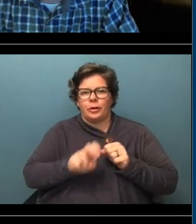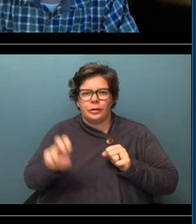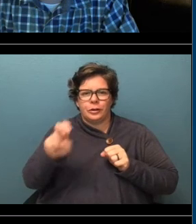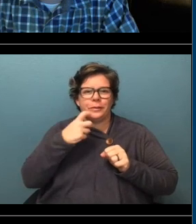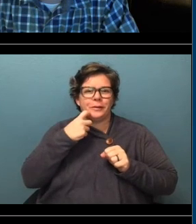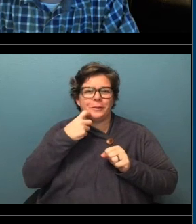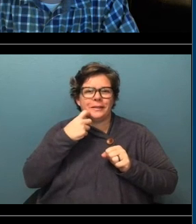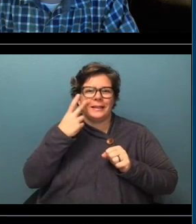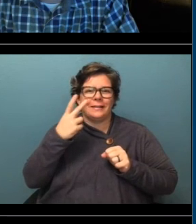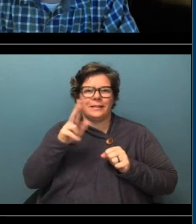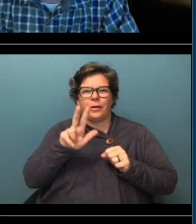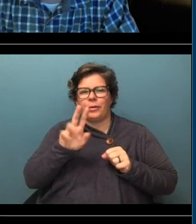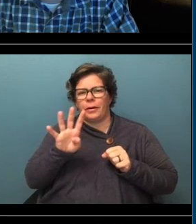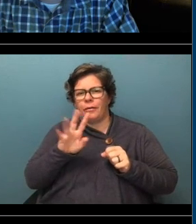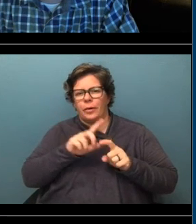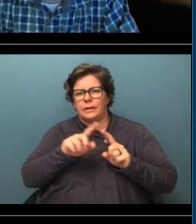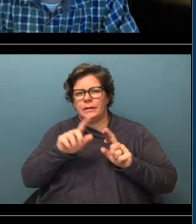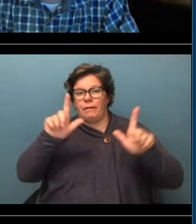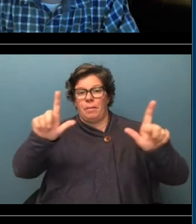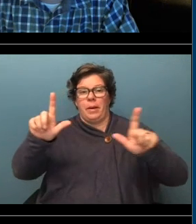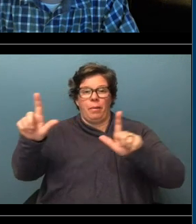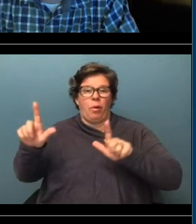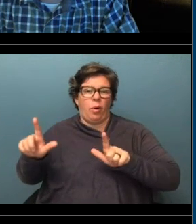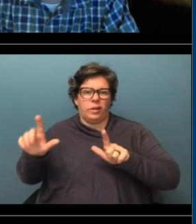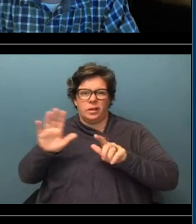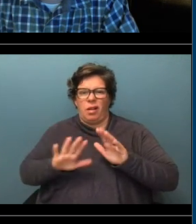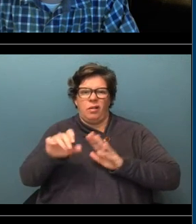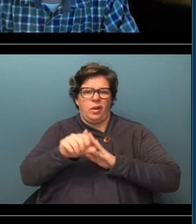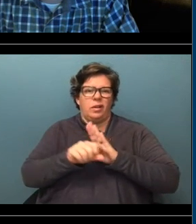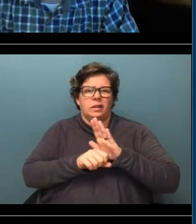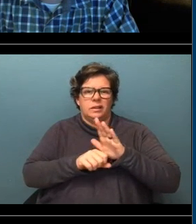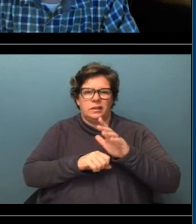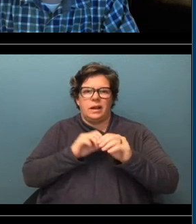and I've seen 3 or 4 different billboards across the state.